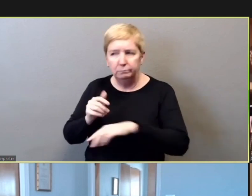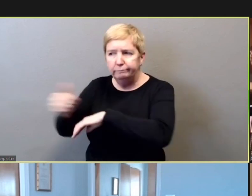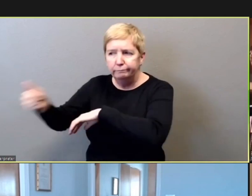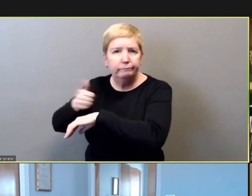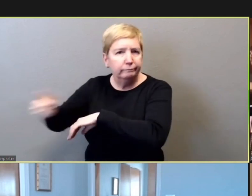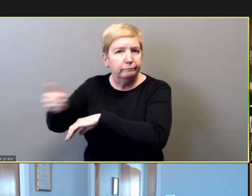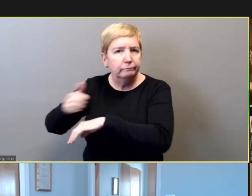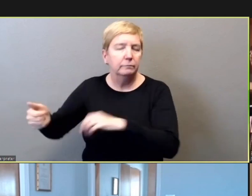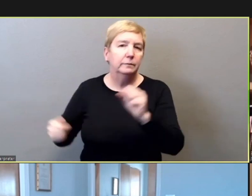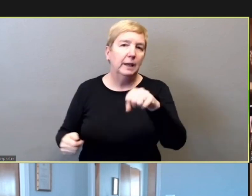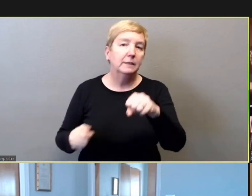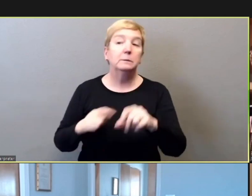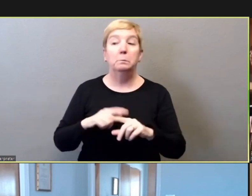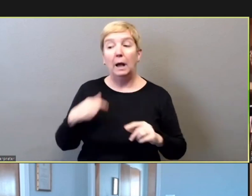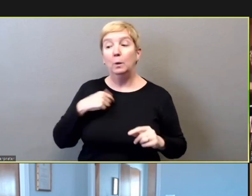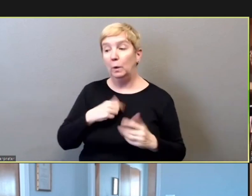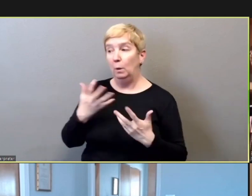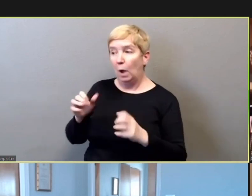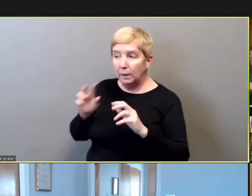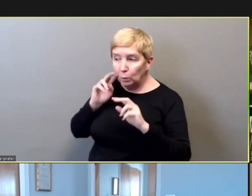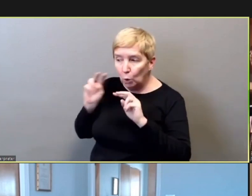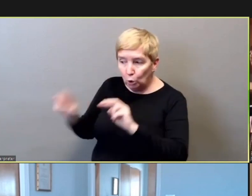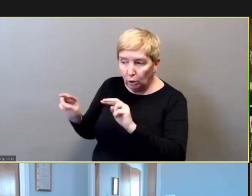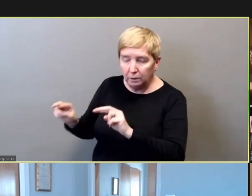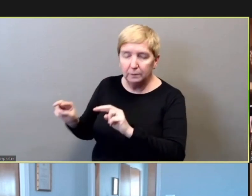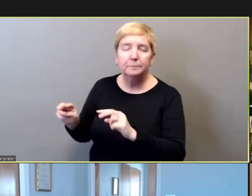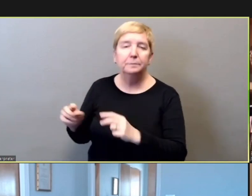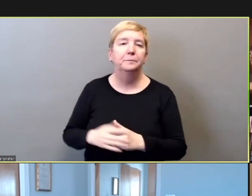specifically, we're keeping a close eye